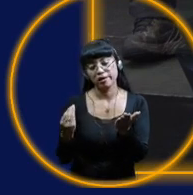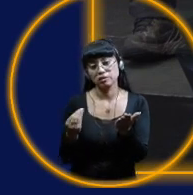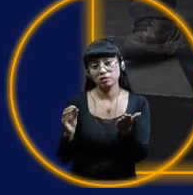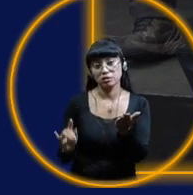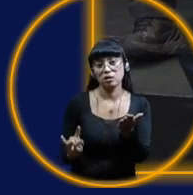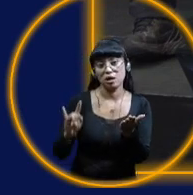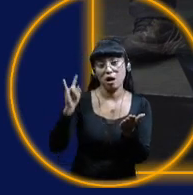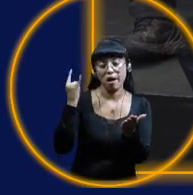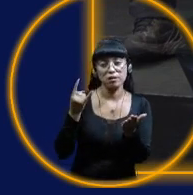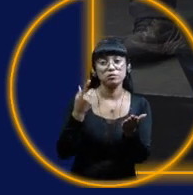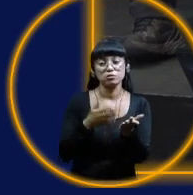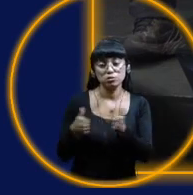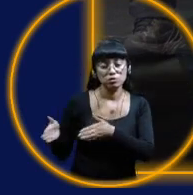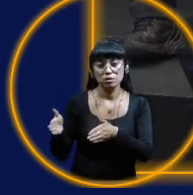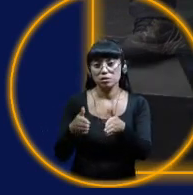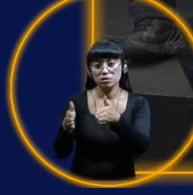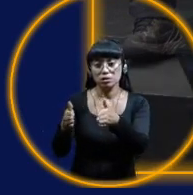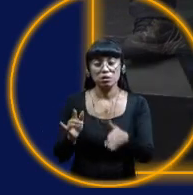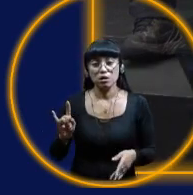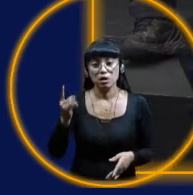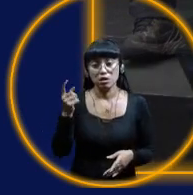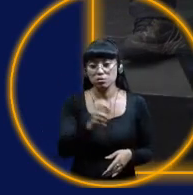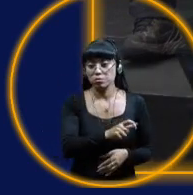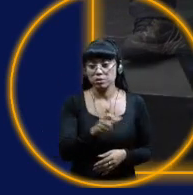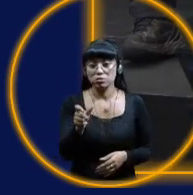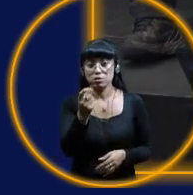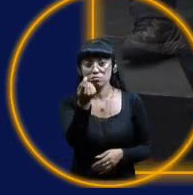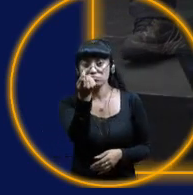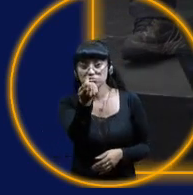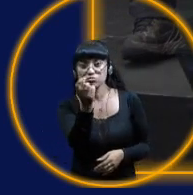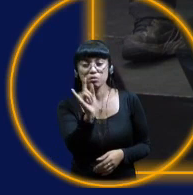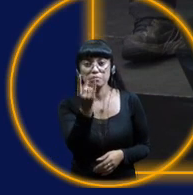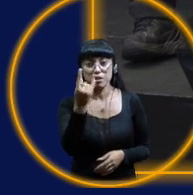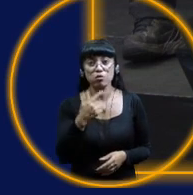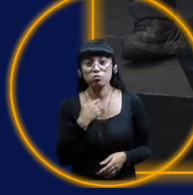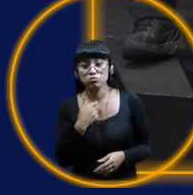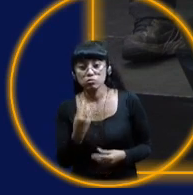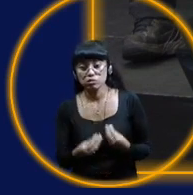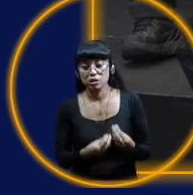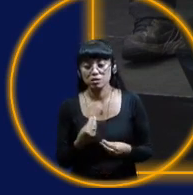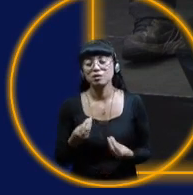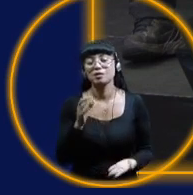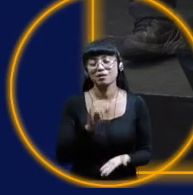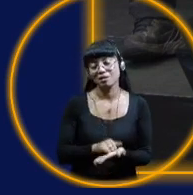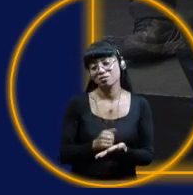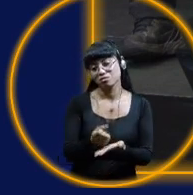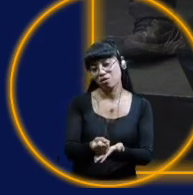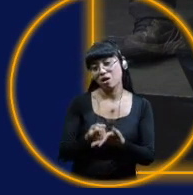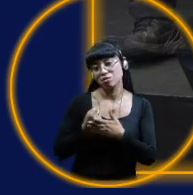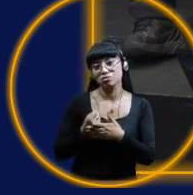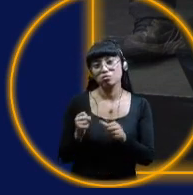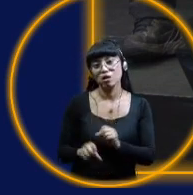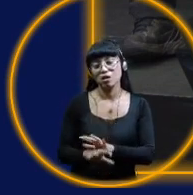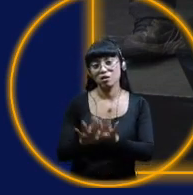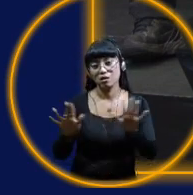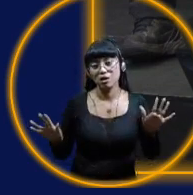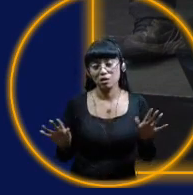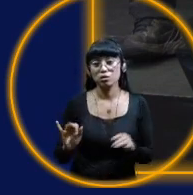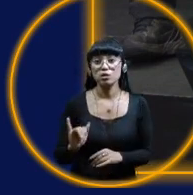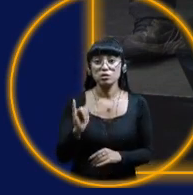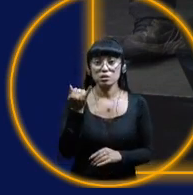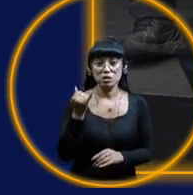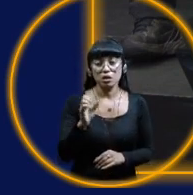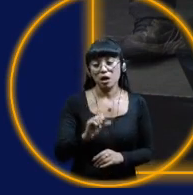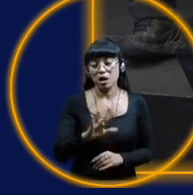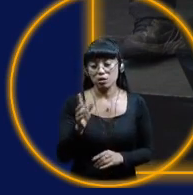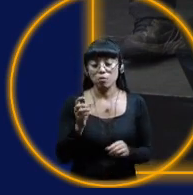people are few but passionate, then a Patreon will help a lot. If they're many but they don't